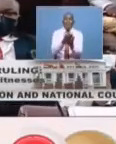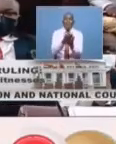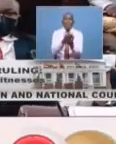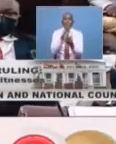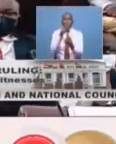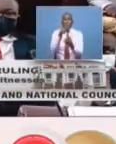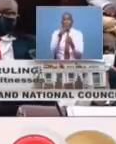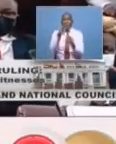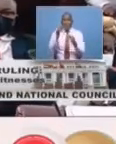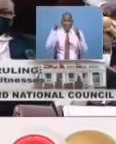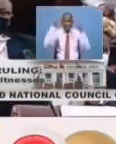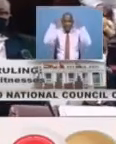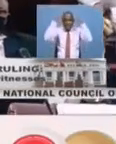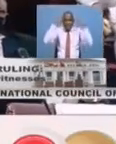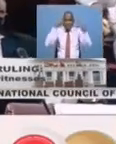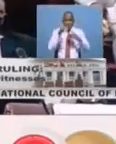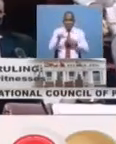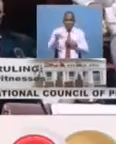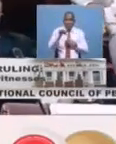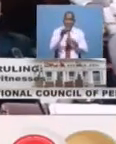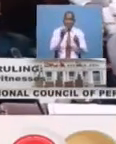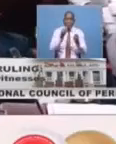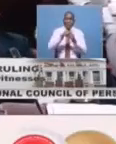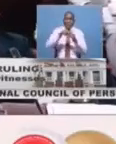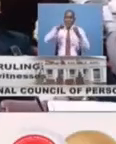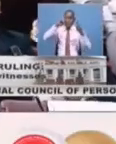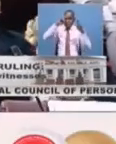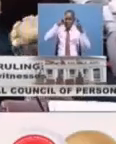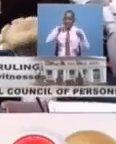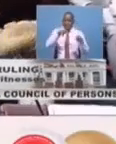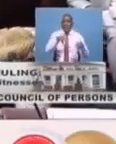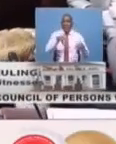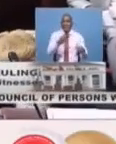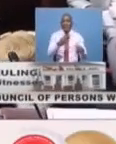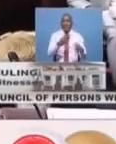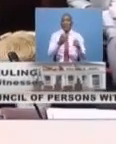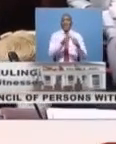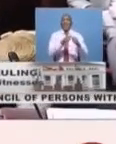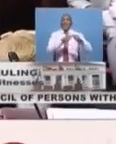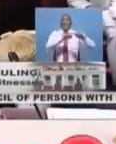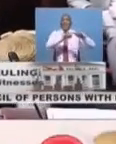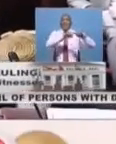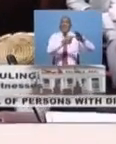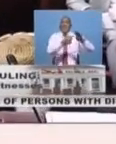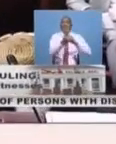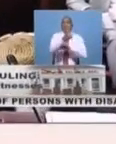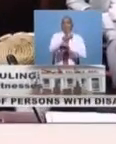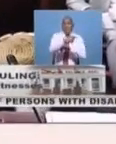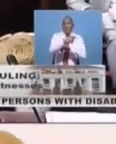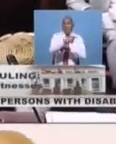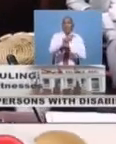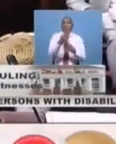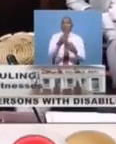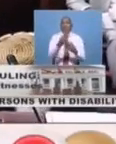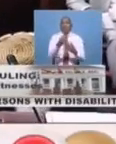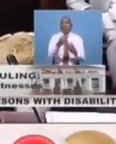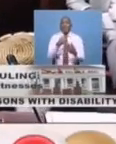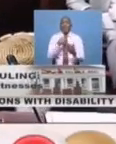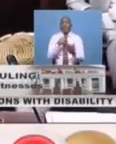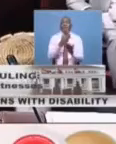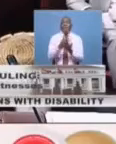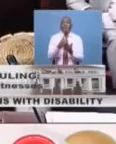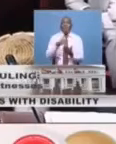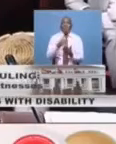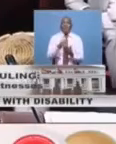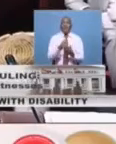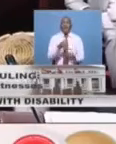lordships respectfully to start today's proceedings at 11:30, and I do want to say that we appreciate the